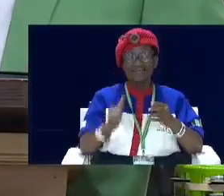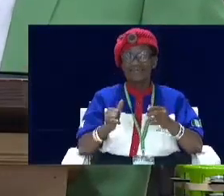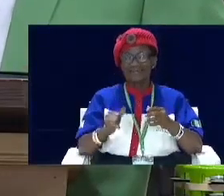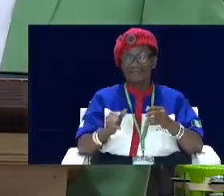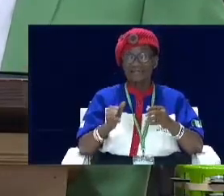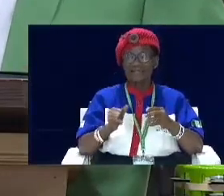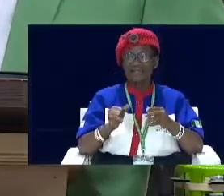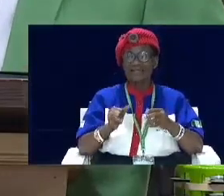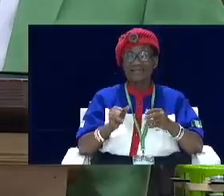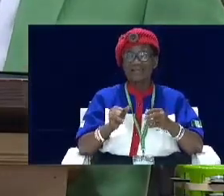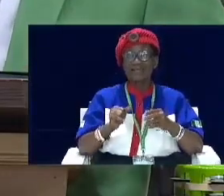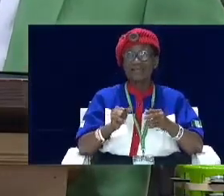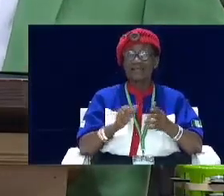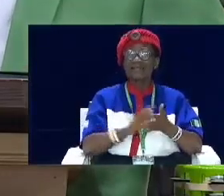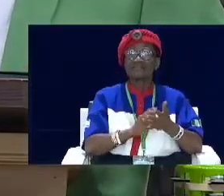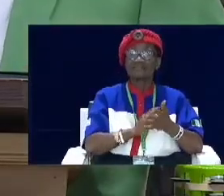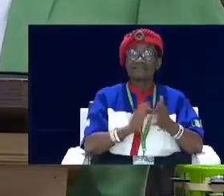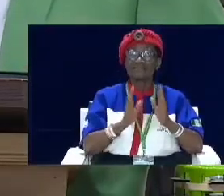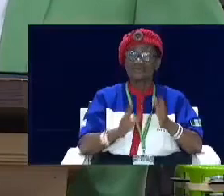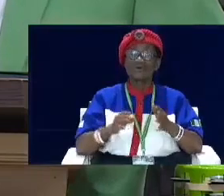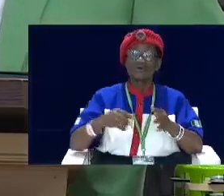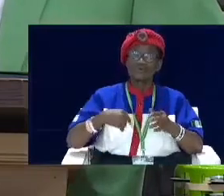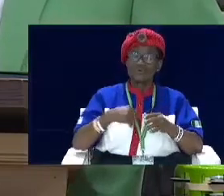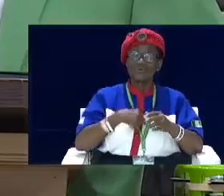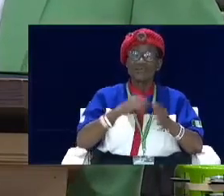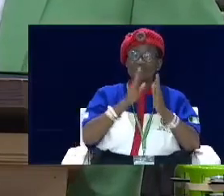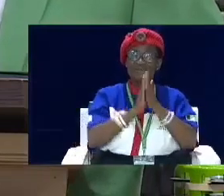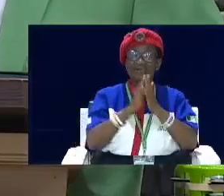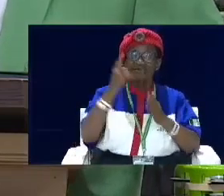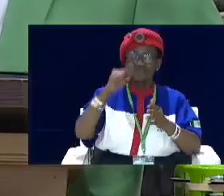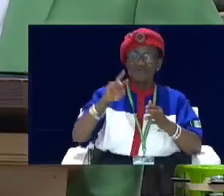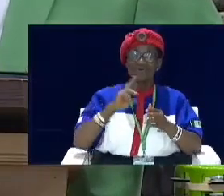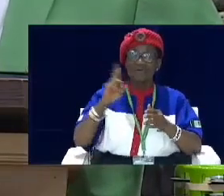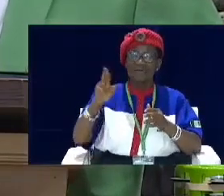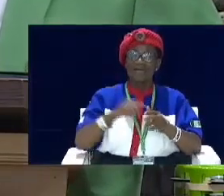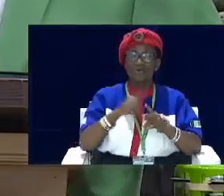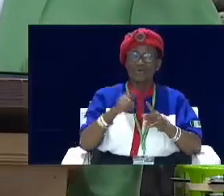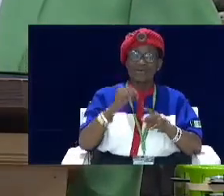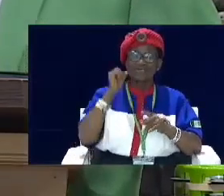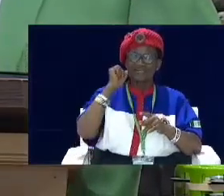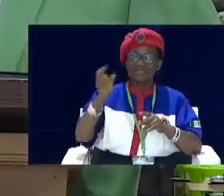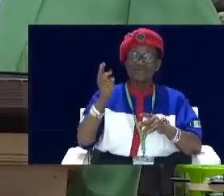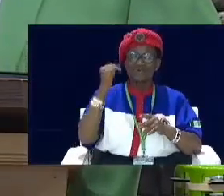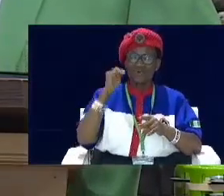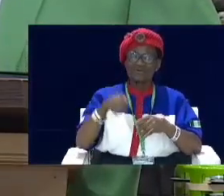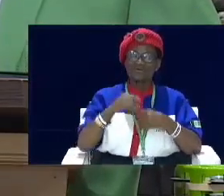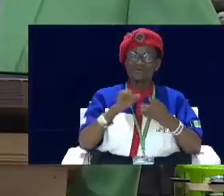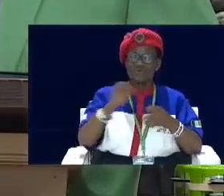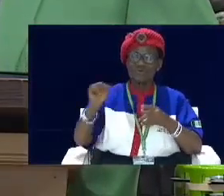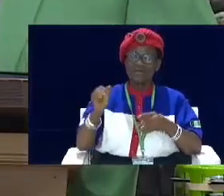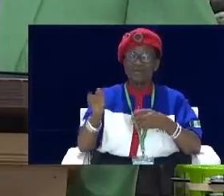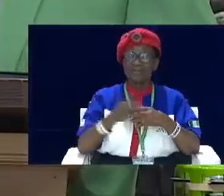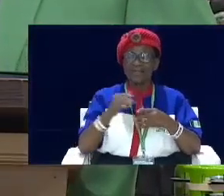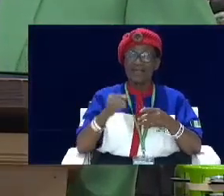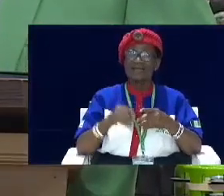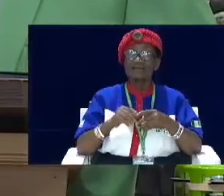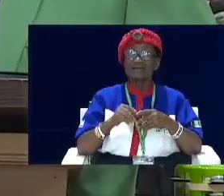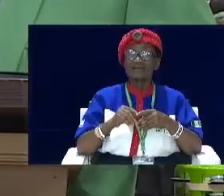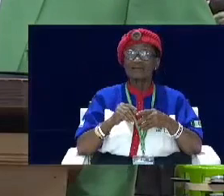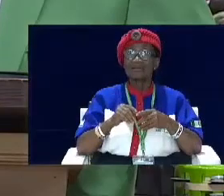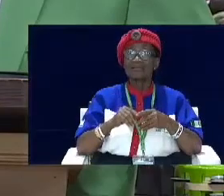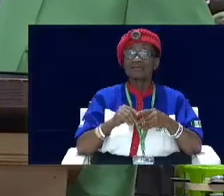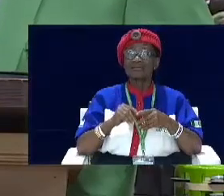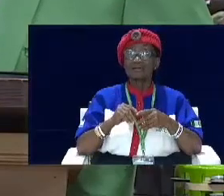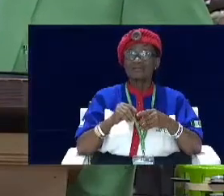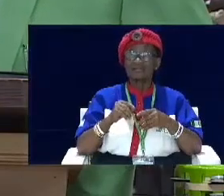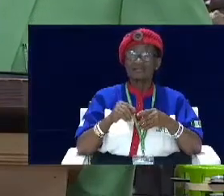destitute. We prayed for her. And when she was going back, she said,